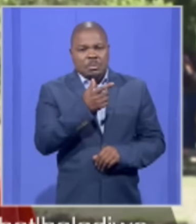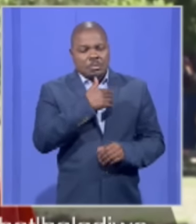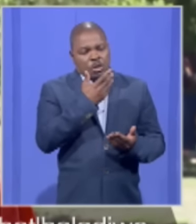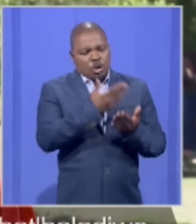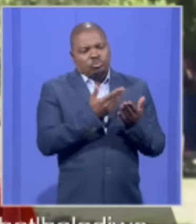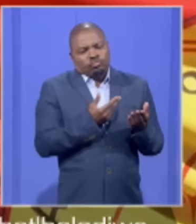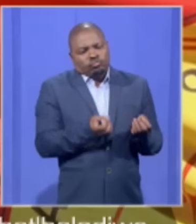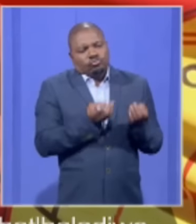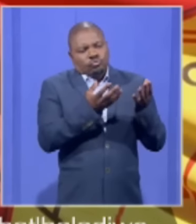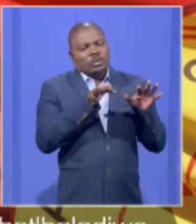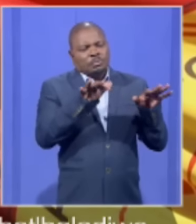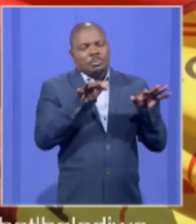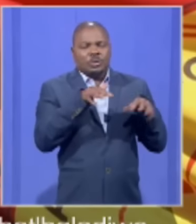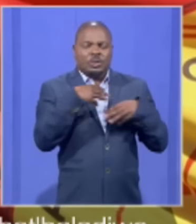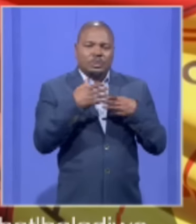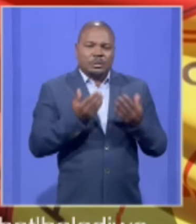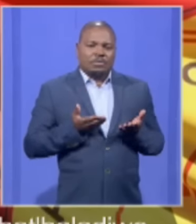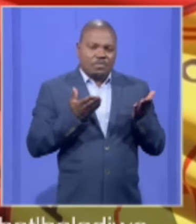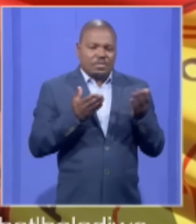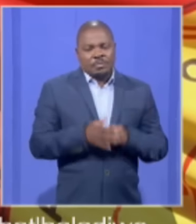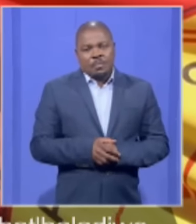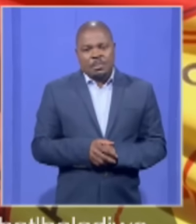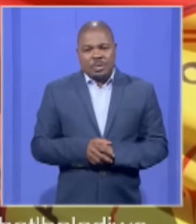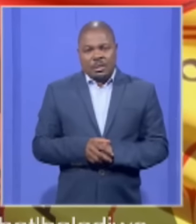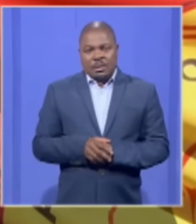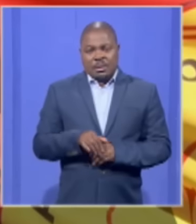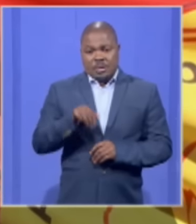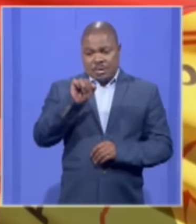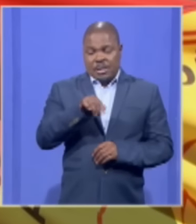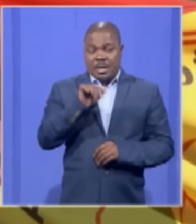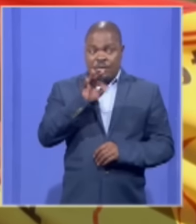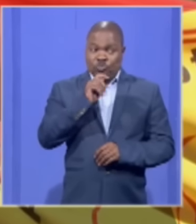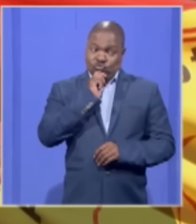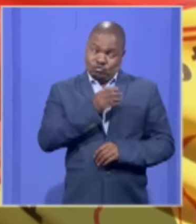provide these services. If it means indeed acting